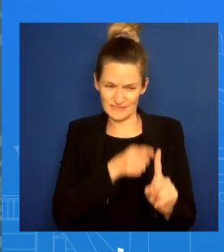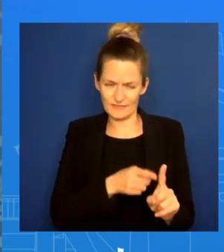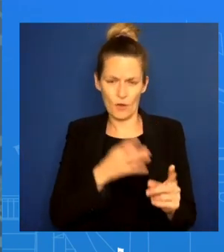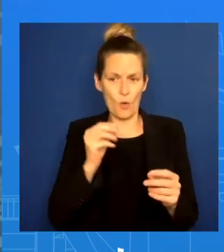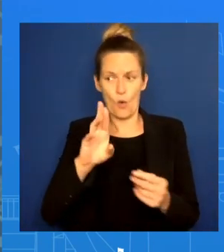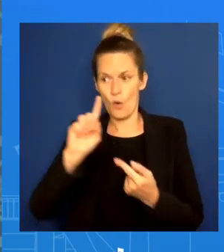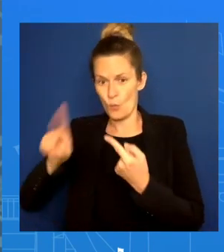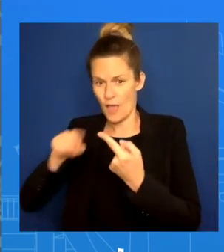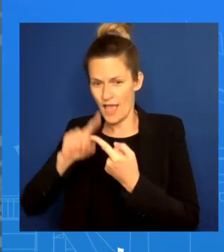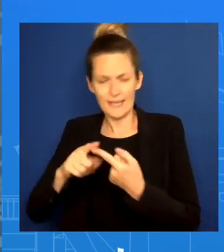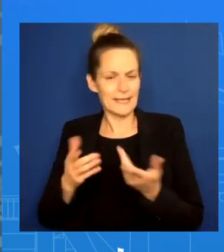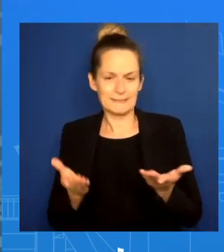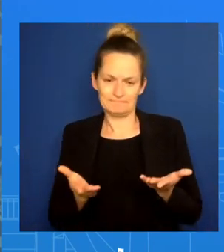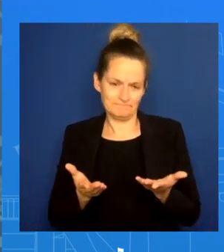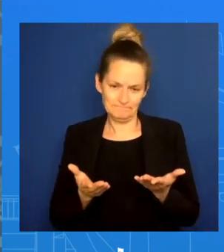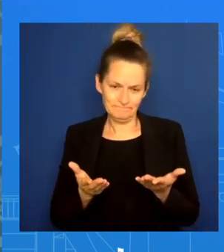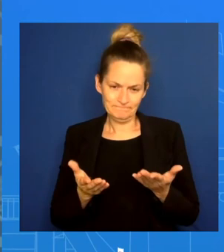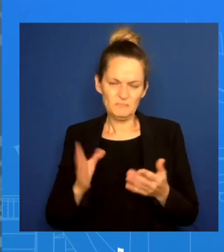question.